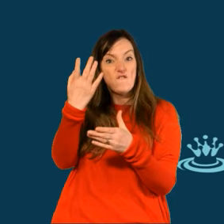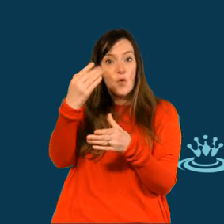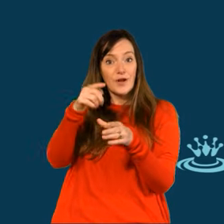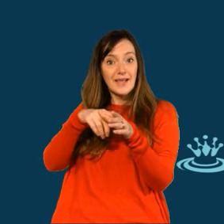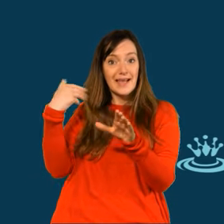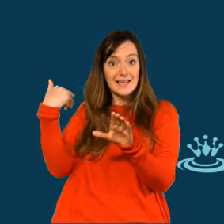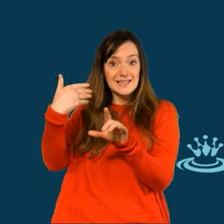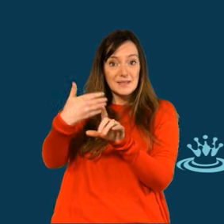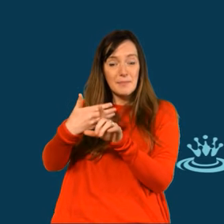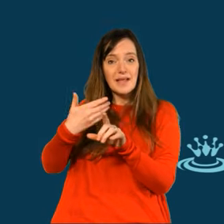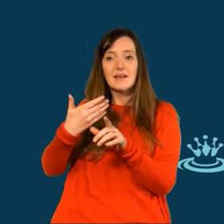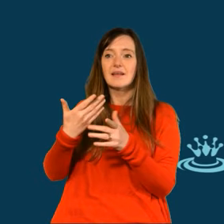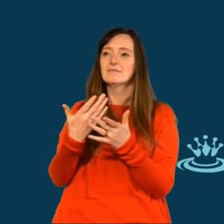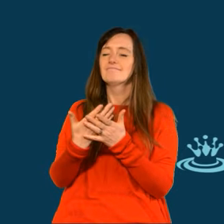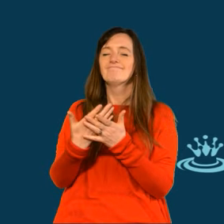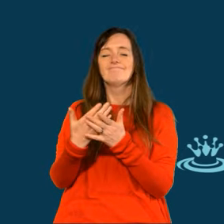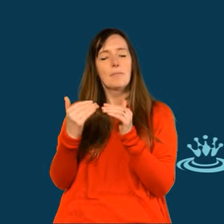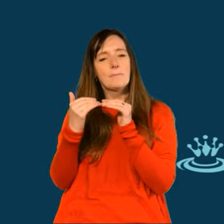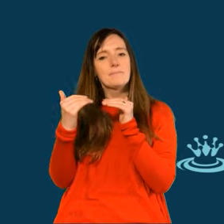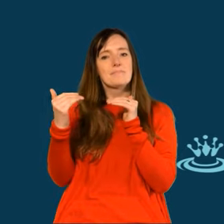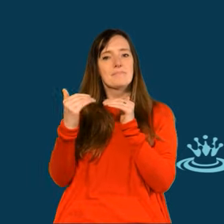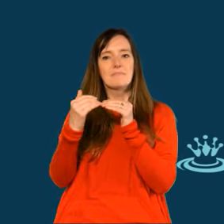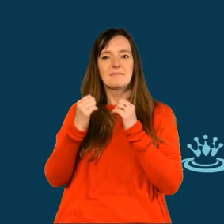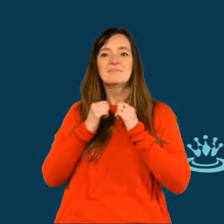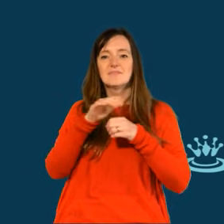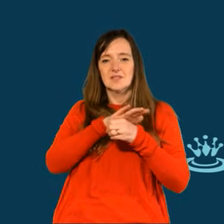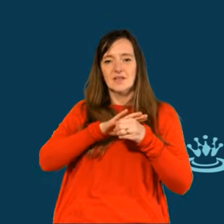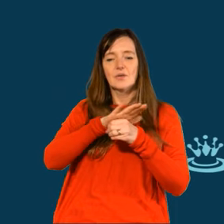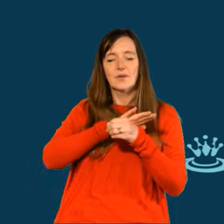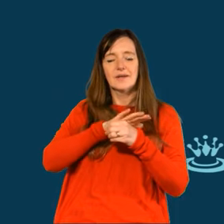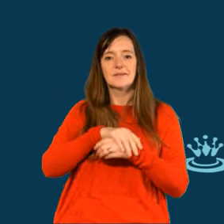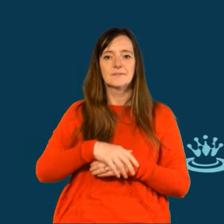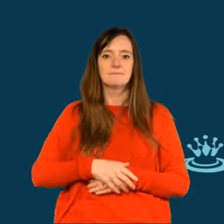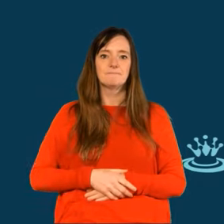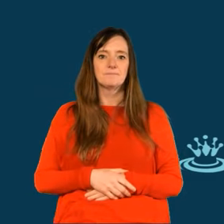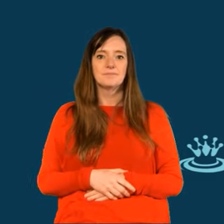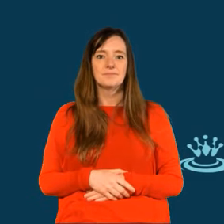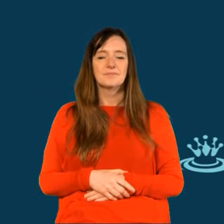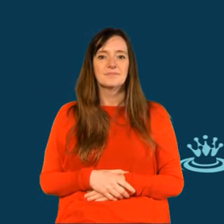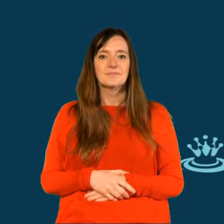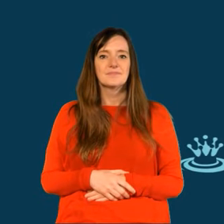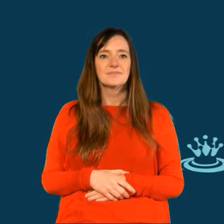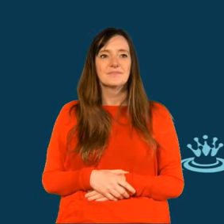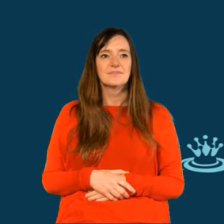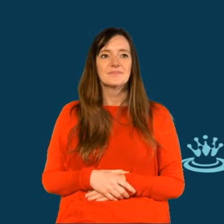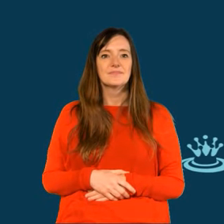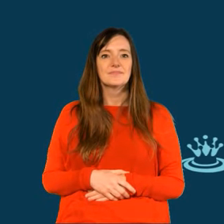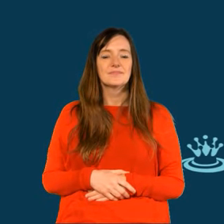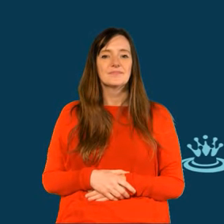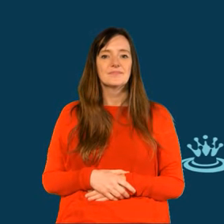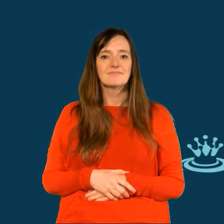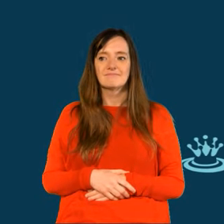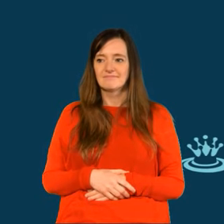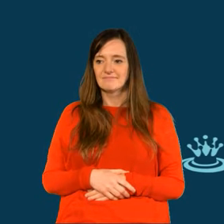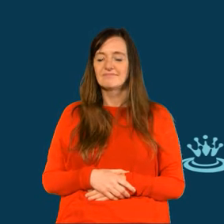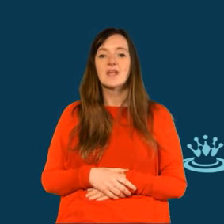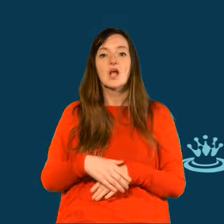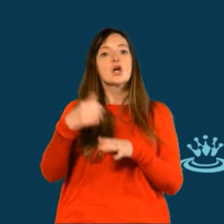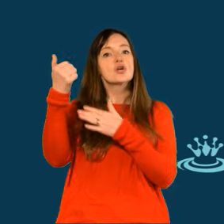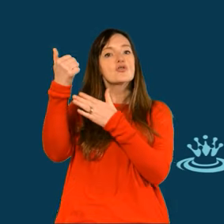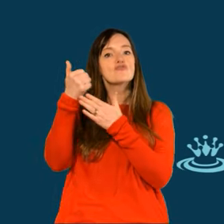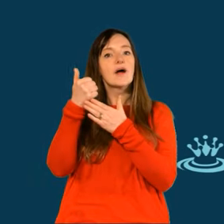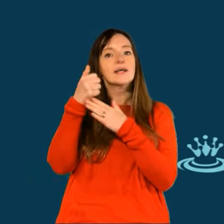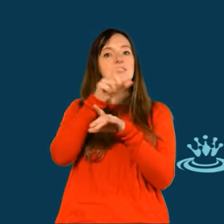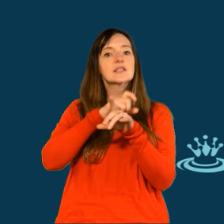for sending that in. We're really glad you're appreciating all that's being put out there. Cheers, Lisa. Grace Community Church